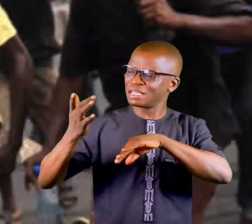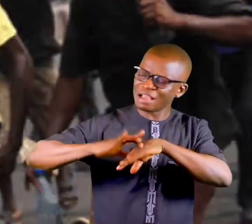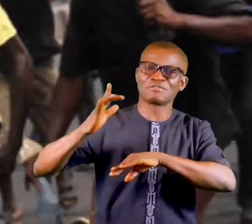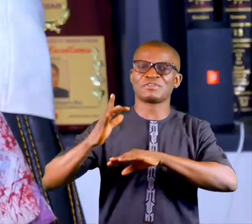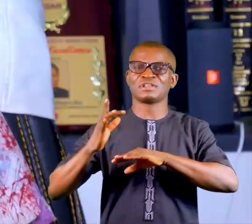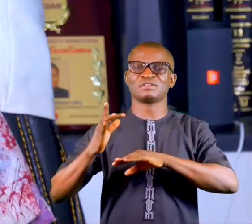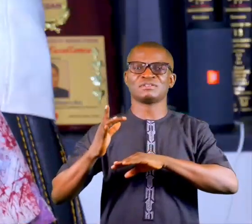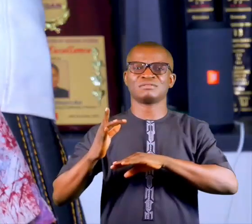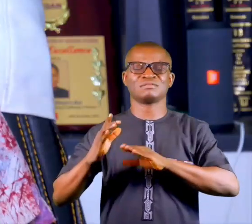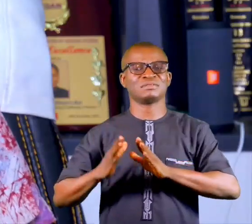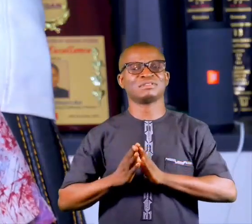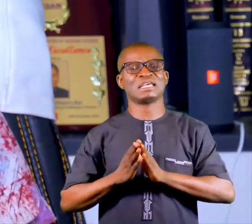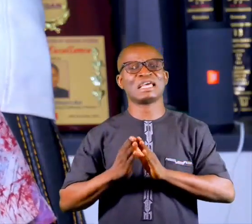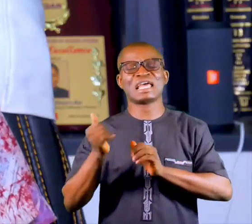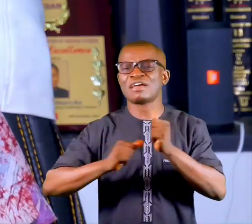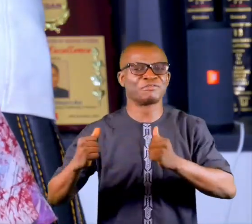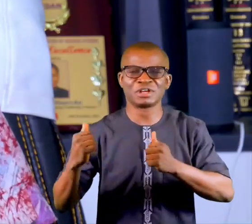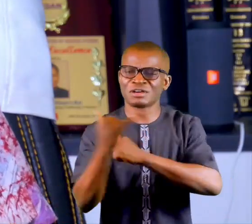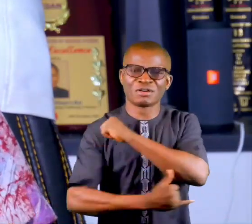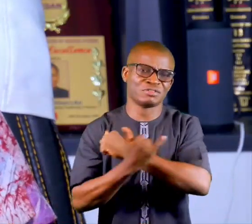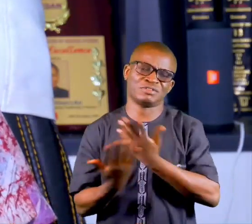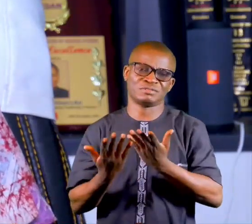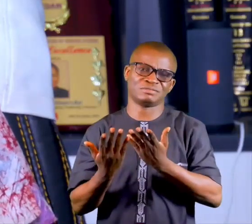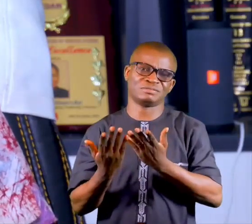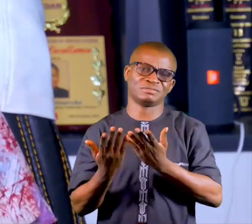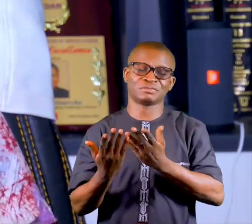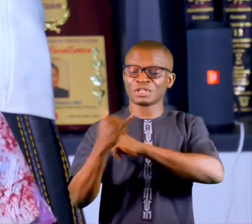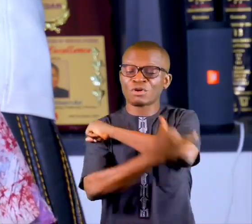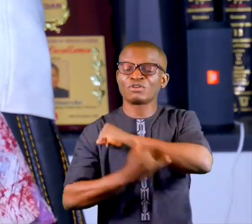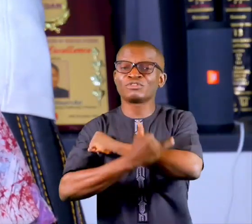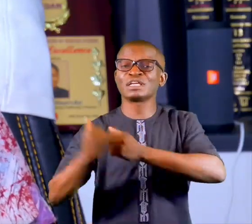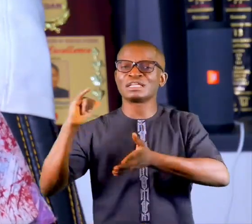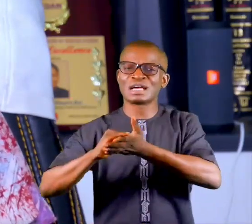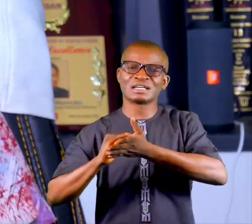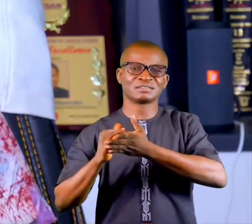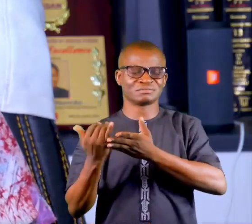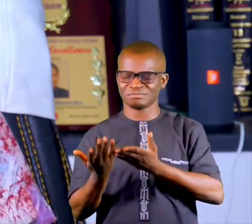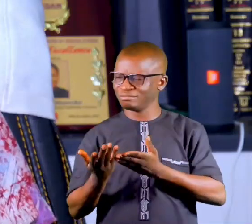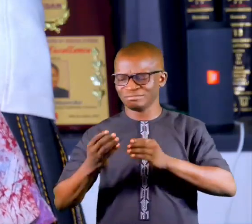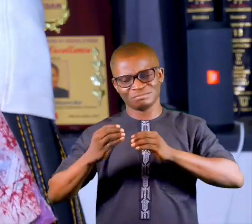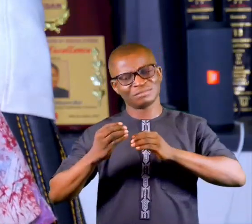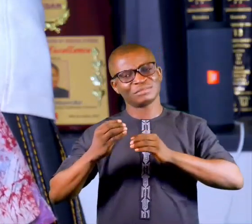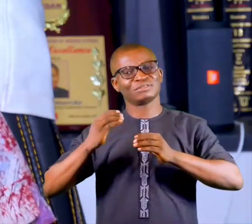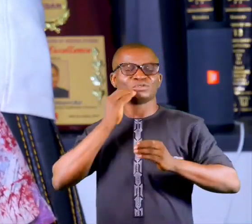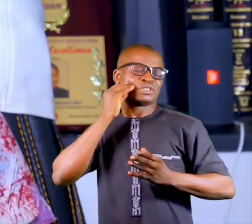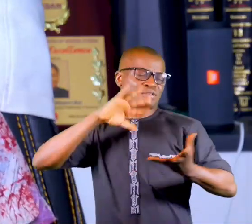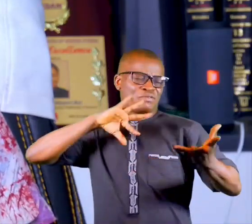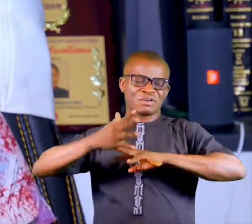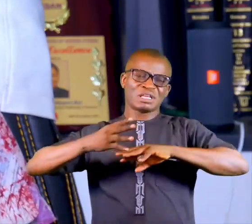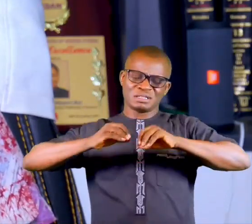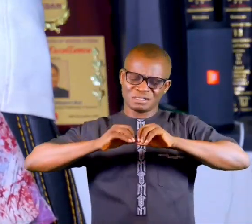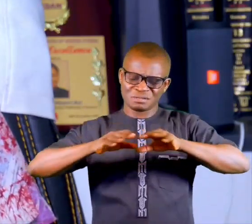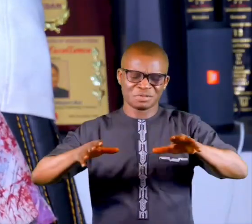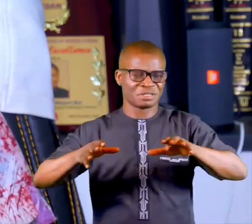countries. So a country that is ravished by domestic violence